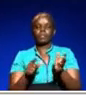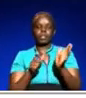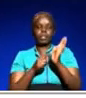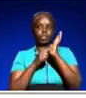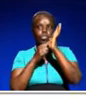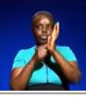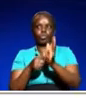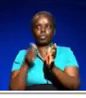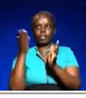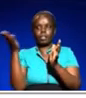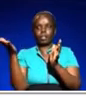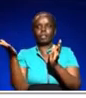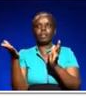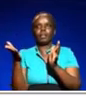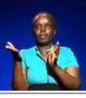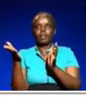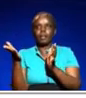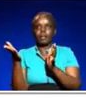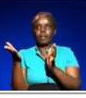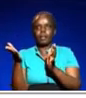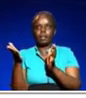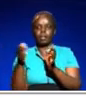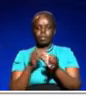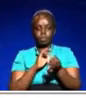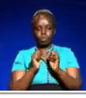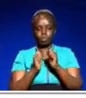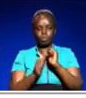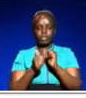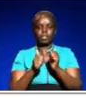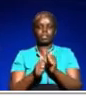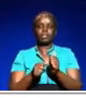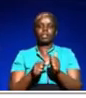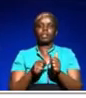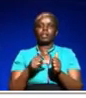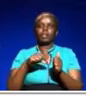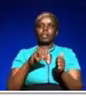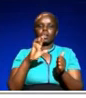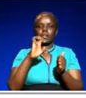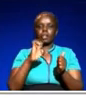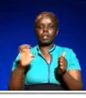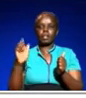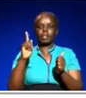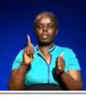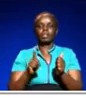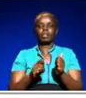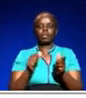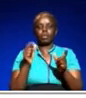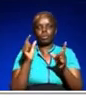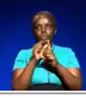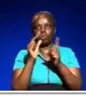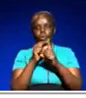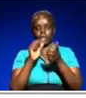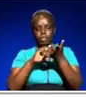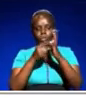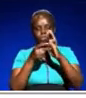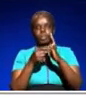of sigma, which is a Greek alphabet, and it is used in statistics to